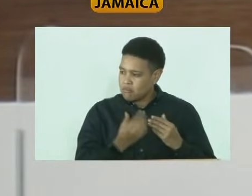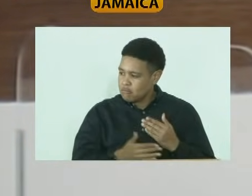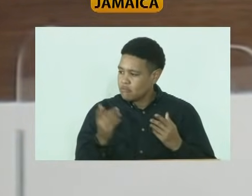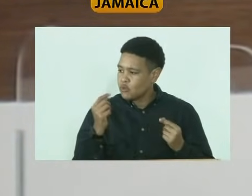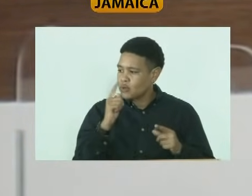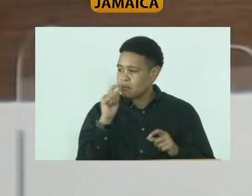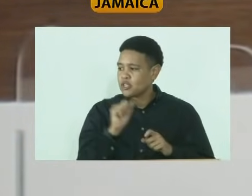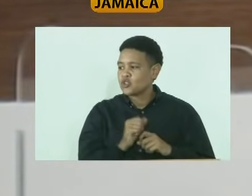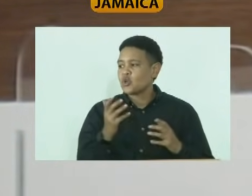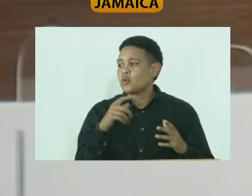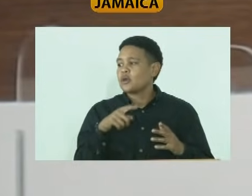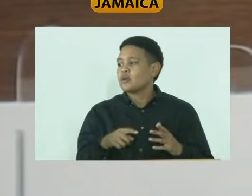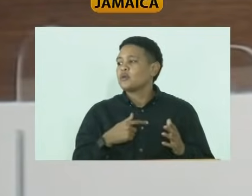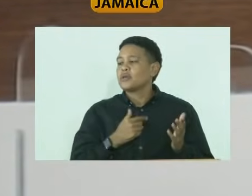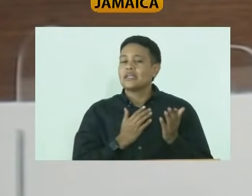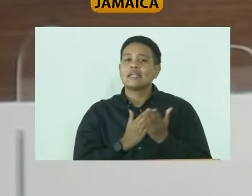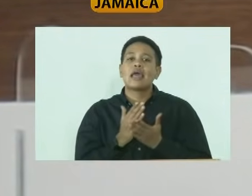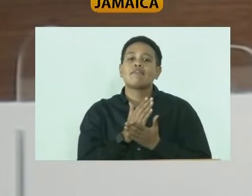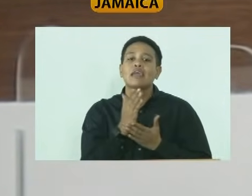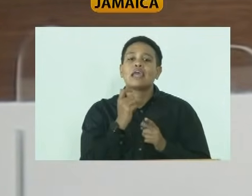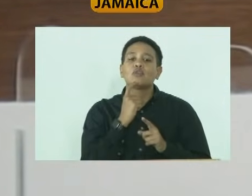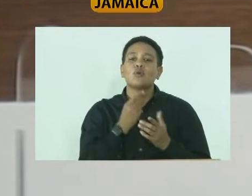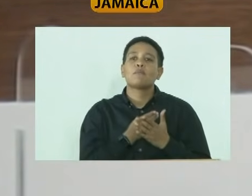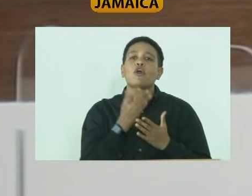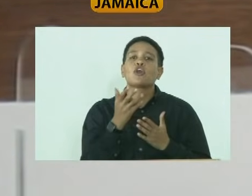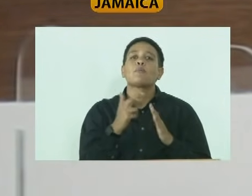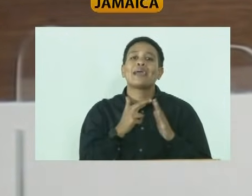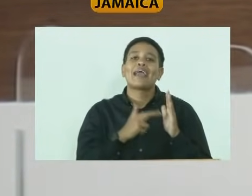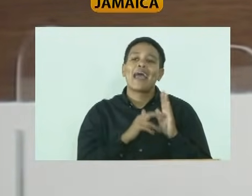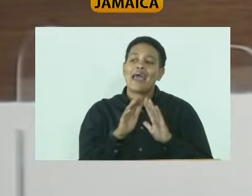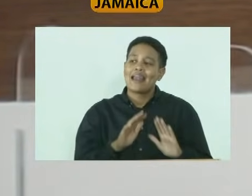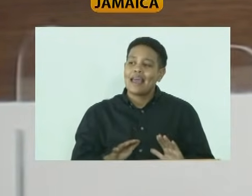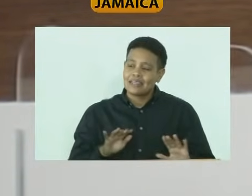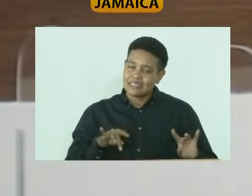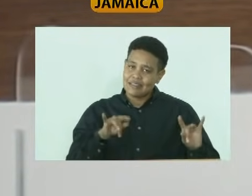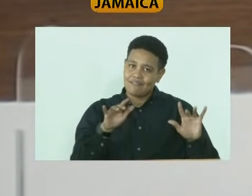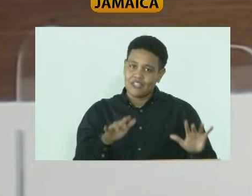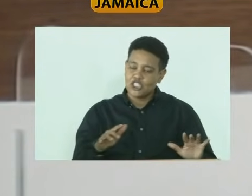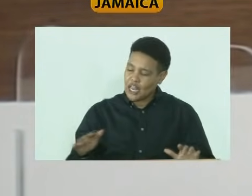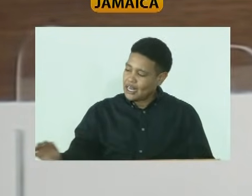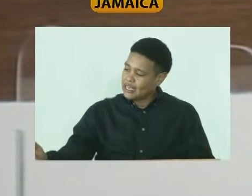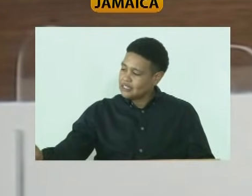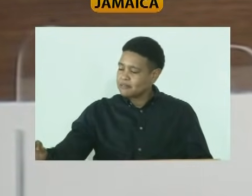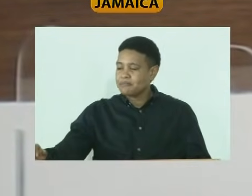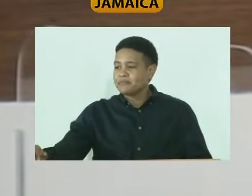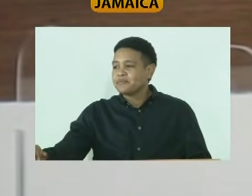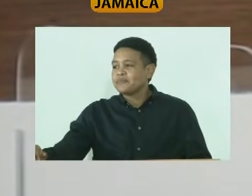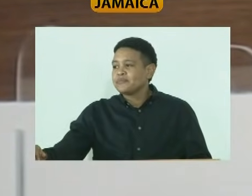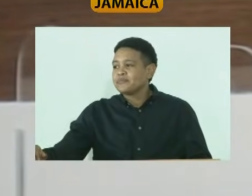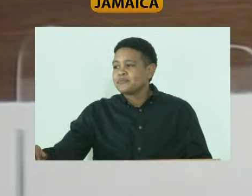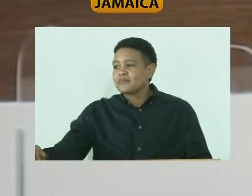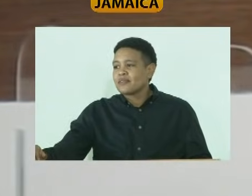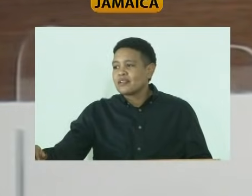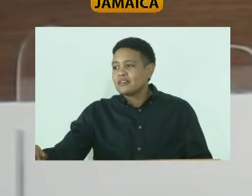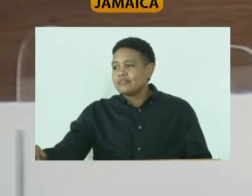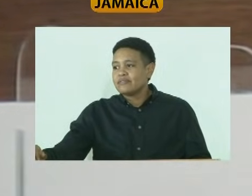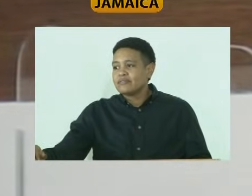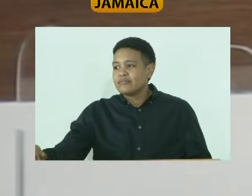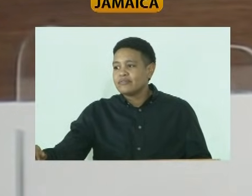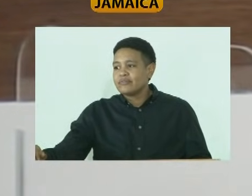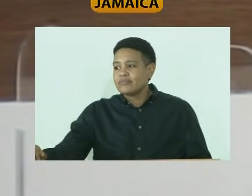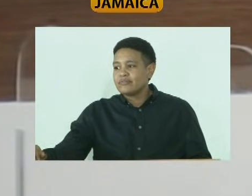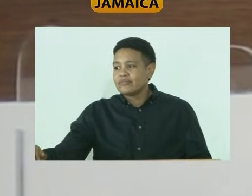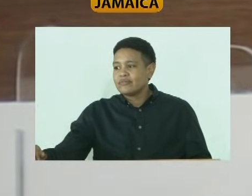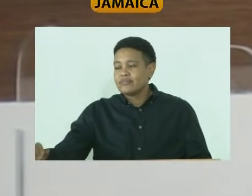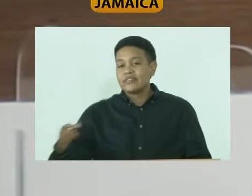making sure we navigate the procurement guidelines efficiently. Madam Speaker, at the outset of the presentation, I